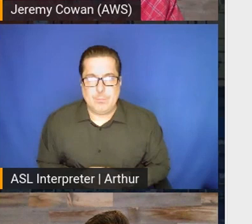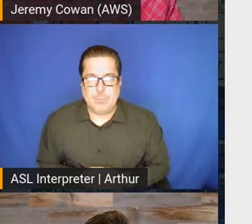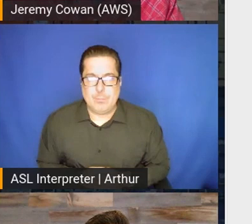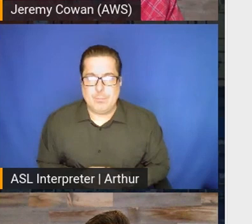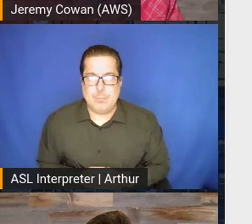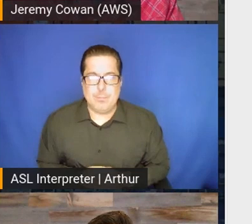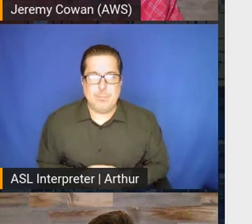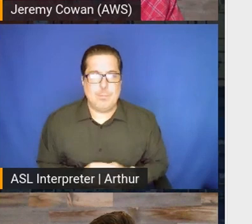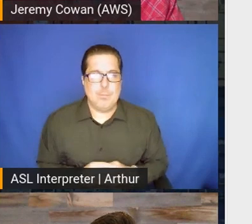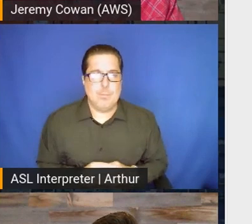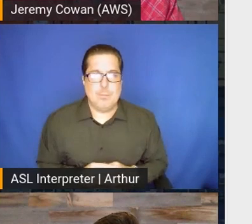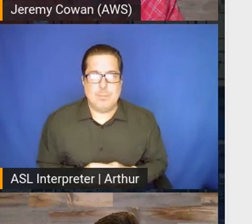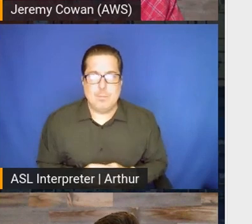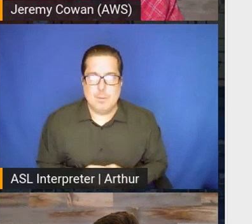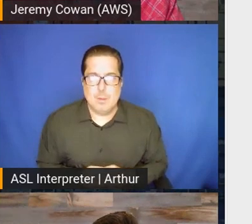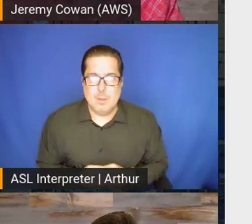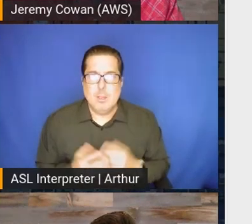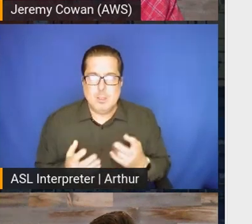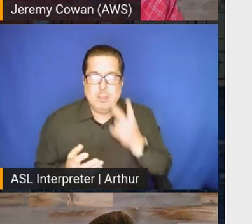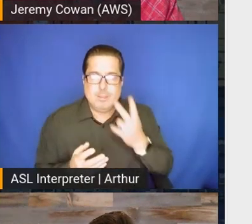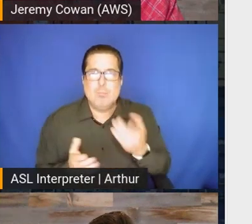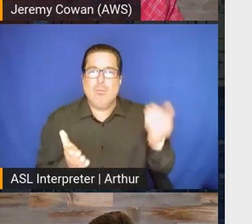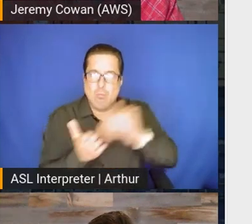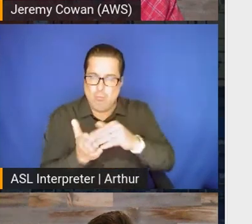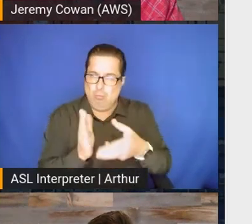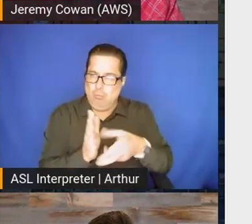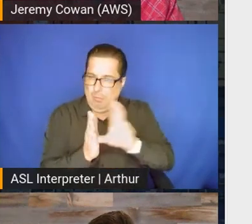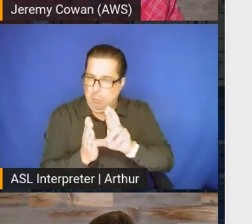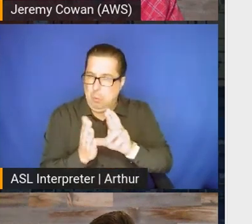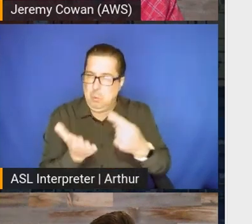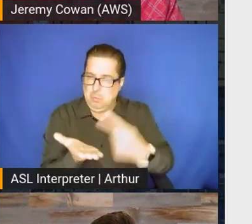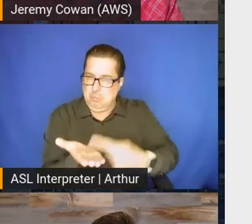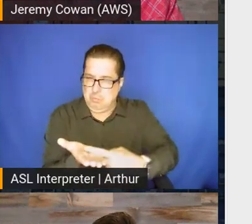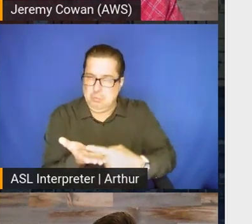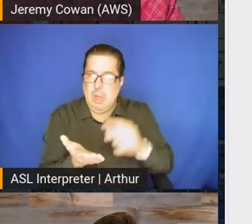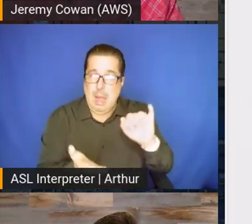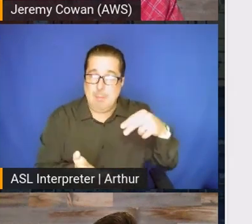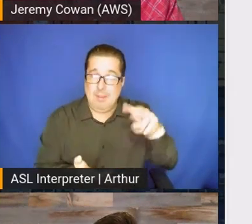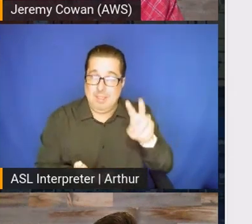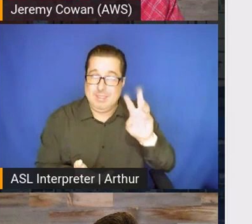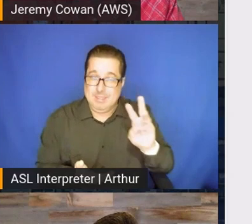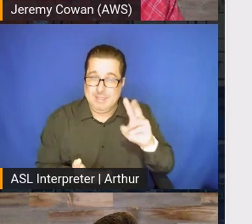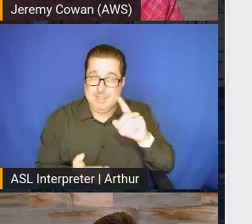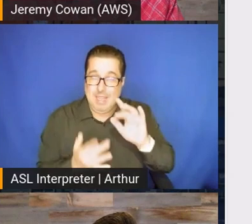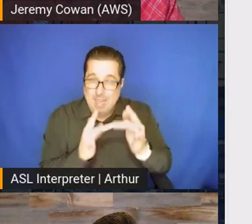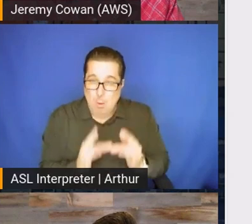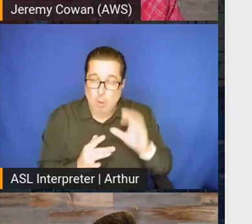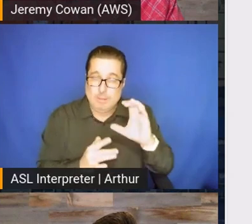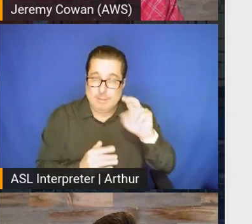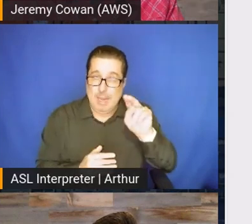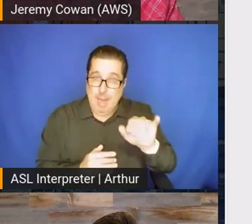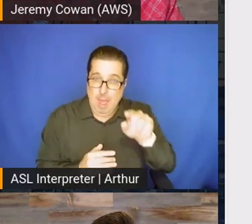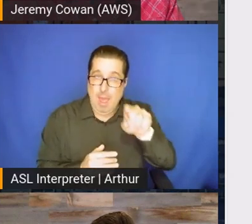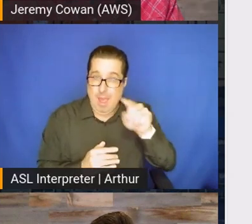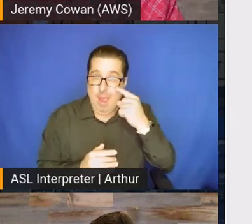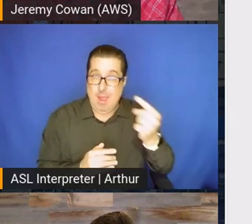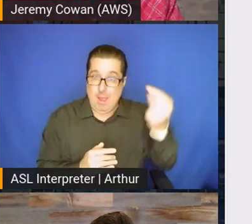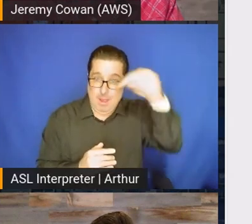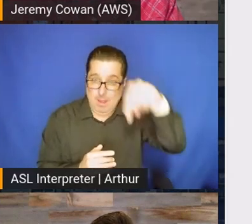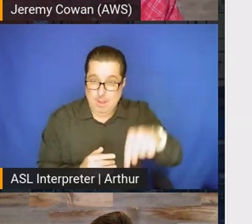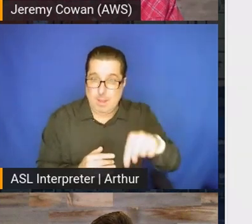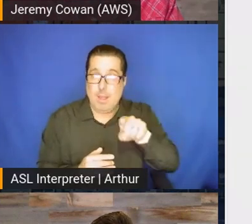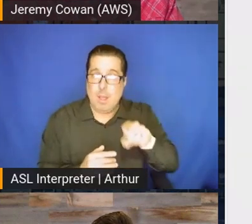Yeah, this is just a recap. So the IPv6 networking, the CNI, when